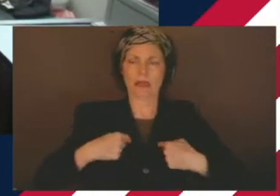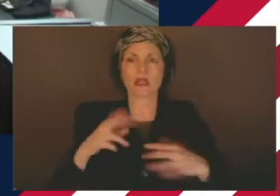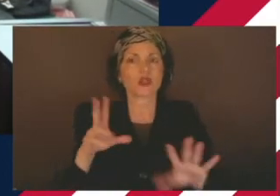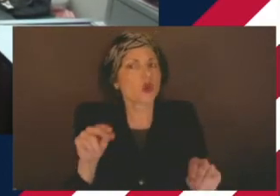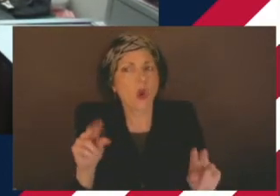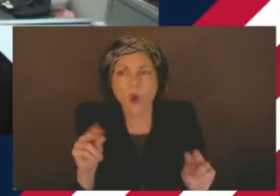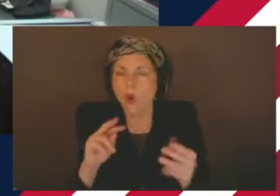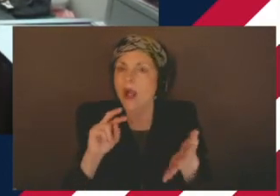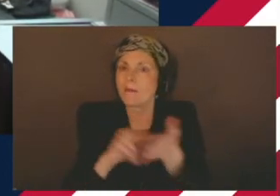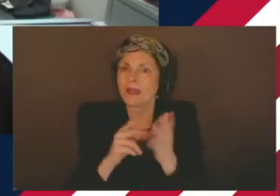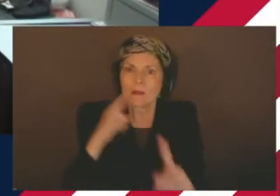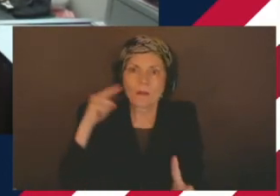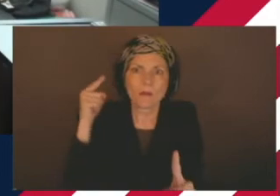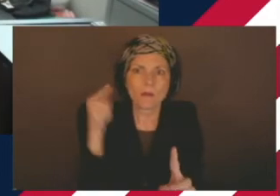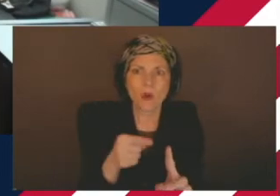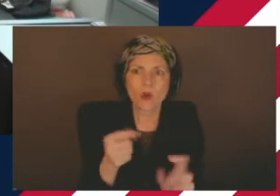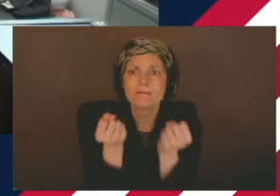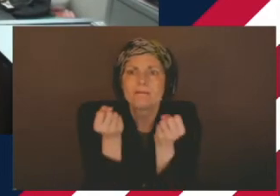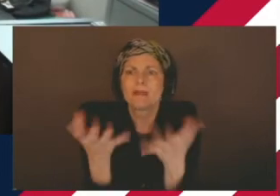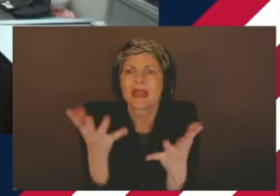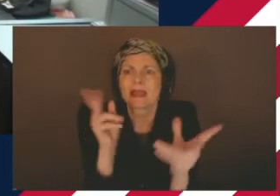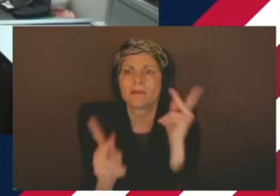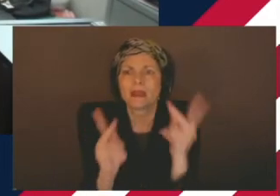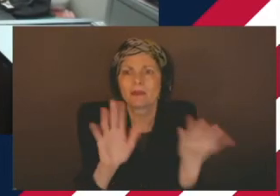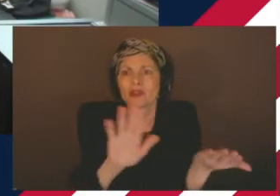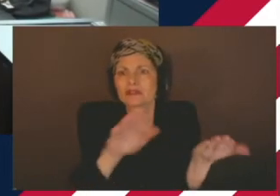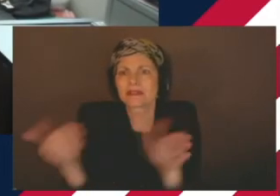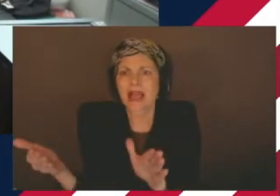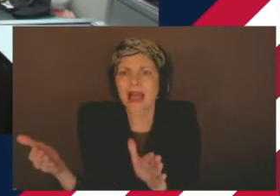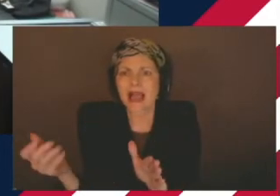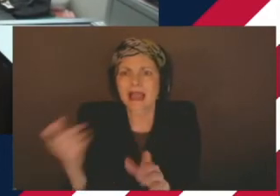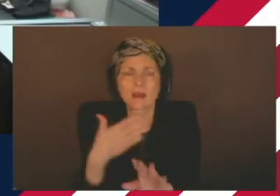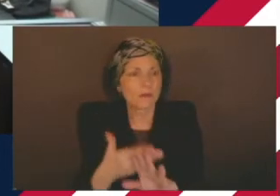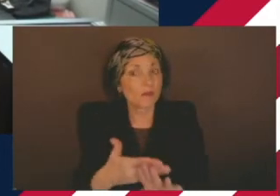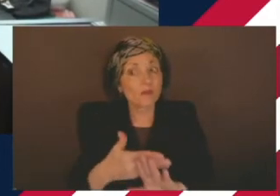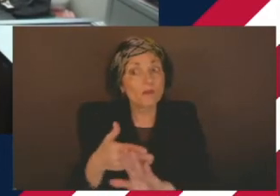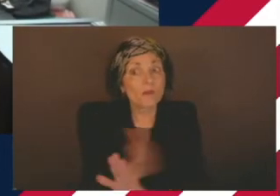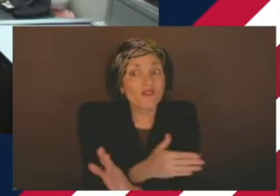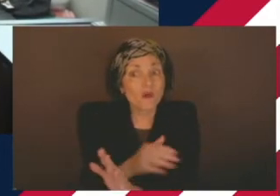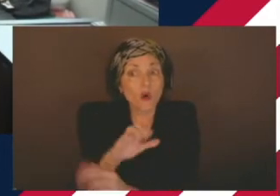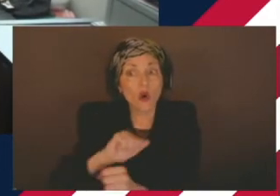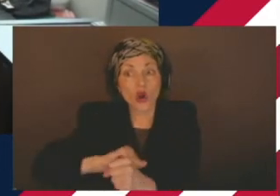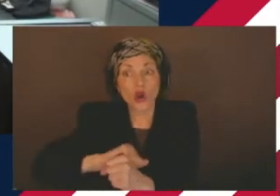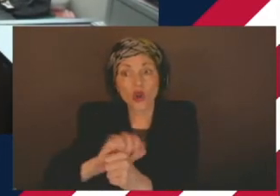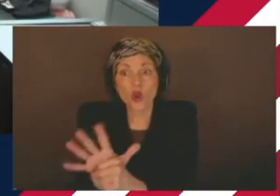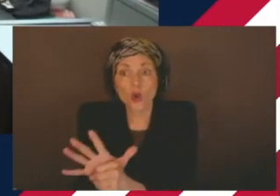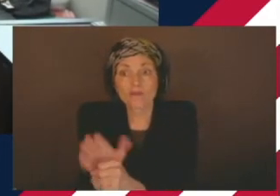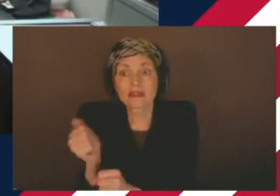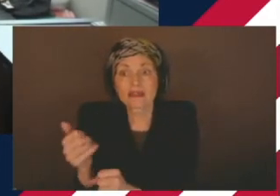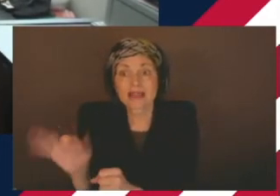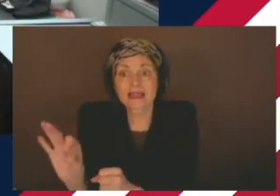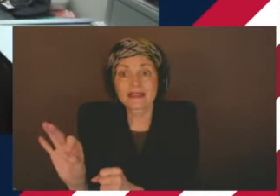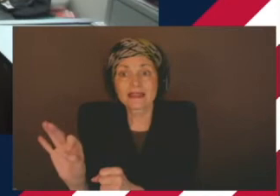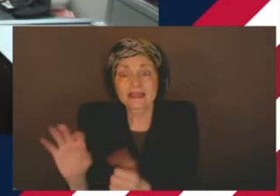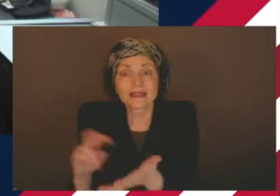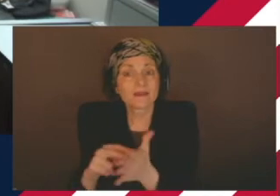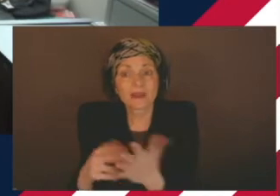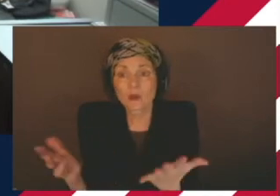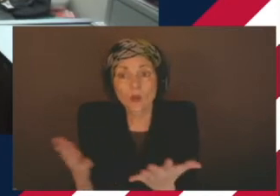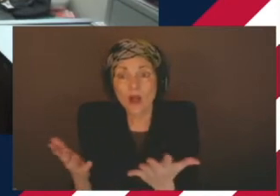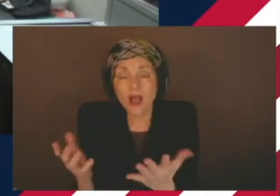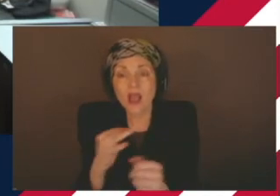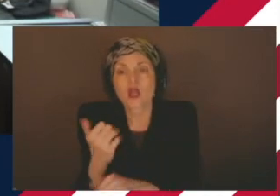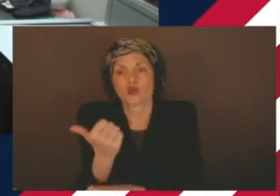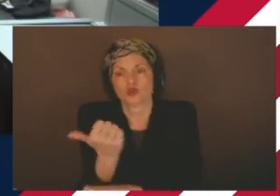hundreds of thousands of lives before we were hit by COVID-19, and that is the drug epidemic in this country. We are